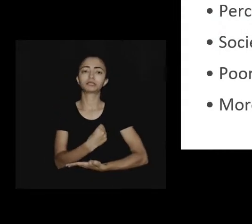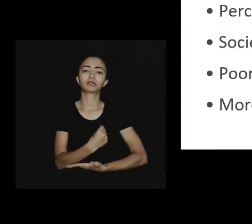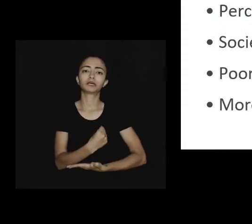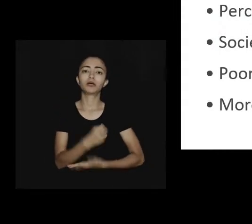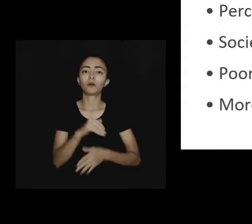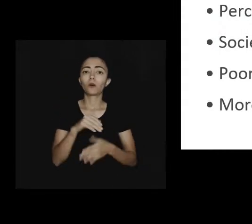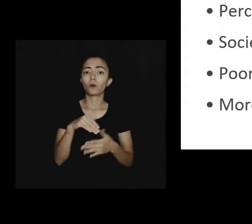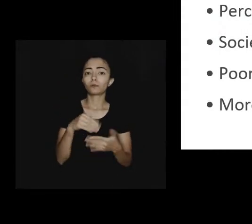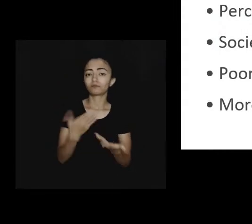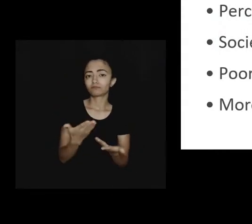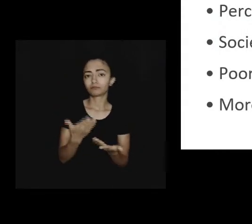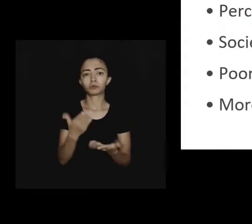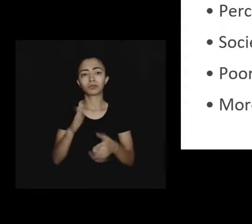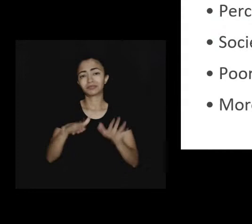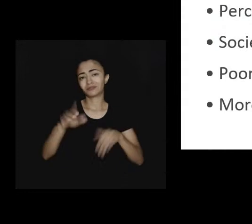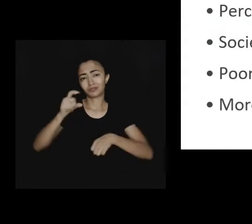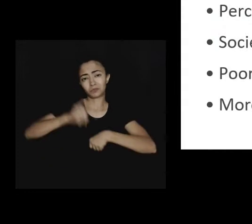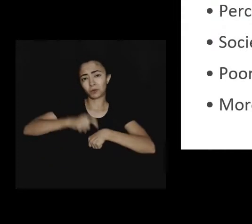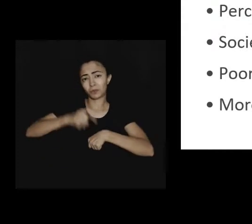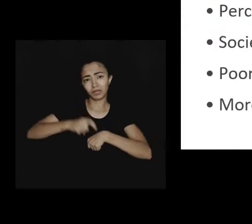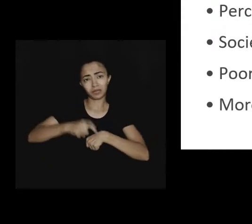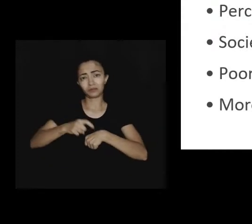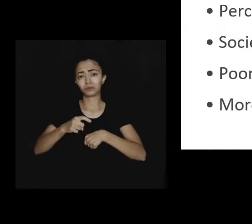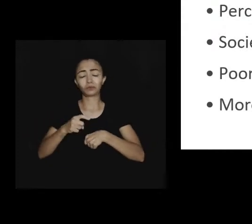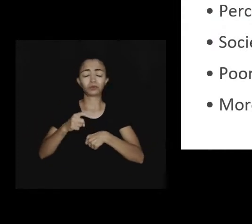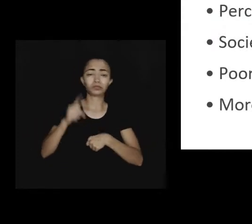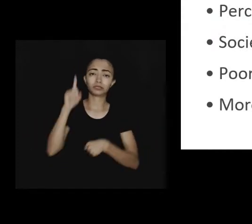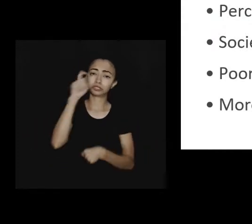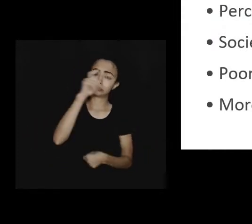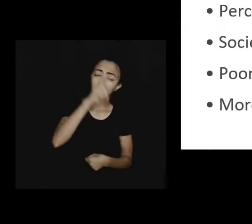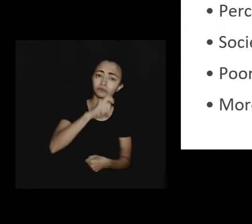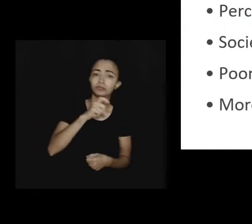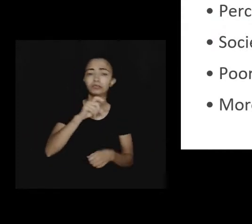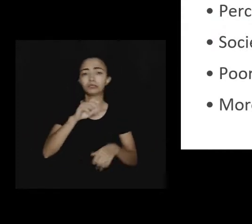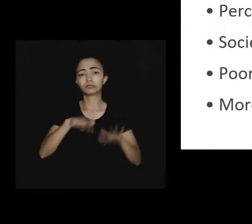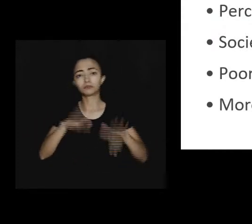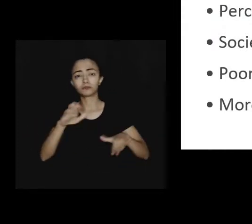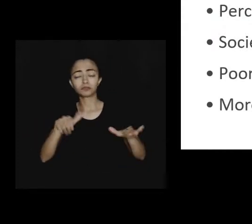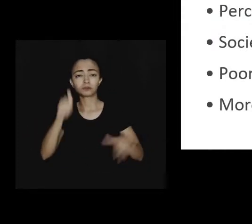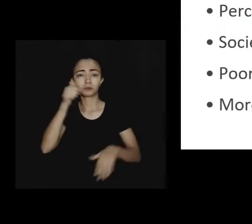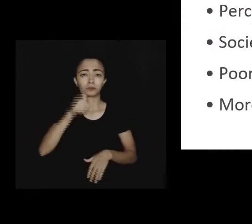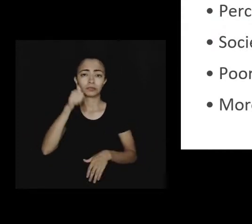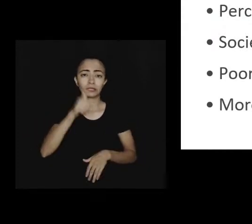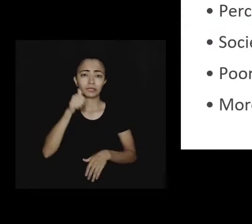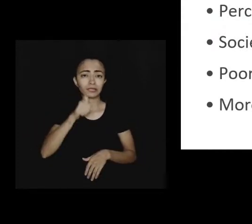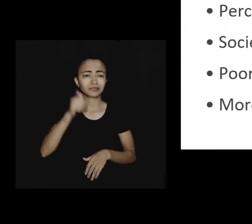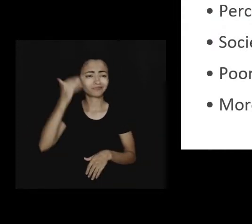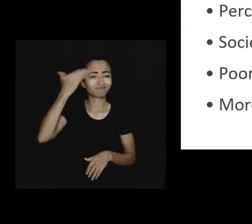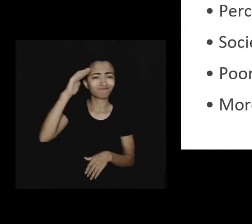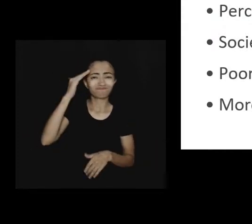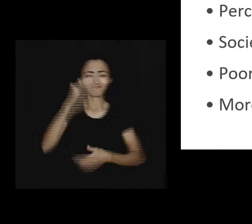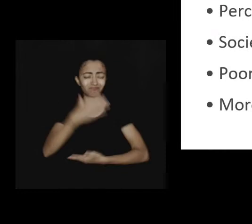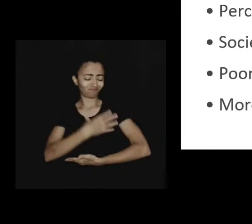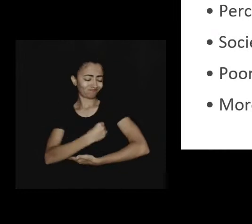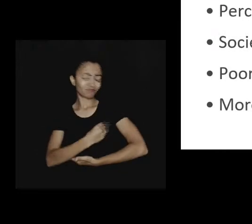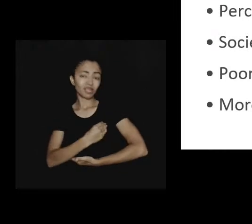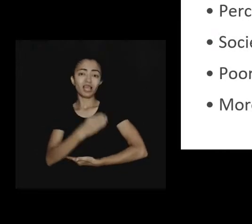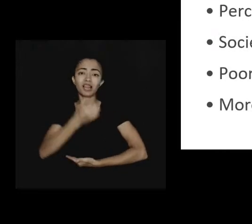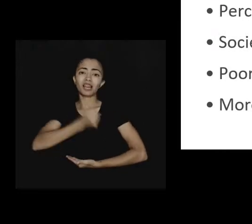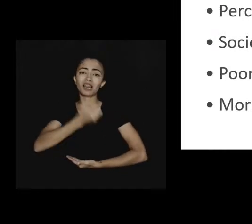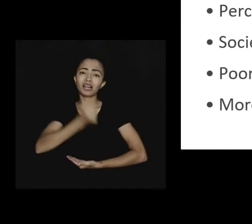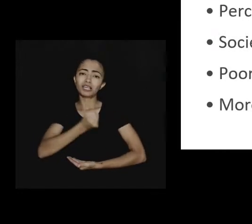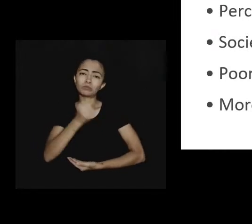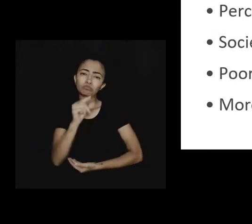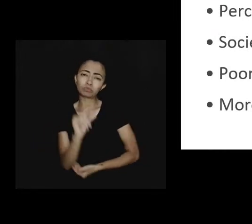enough milk, and we don't have the kind of support to make sure that they are able to continue breastfeeding. We know that there are many societal norms in many countries